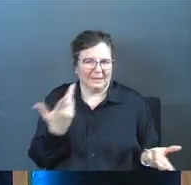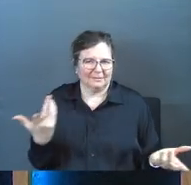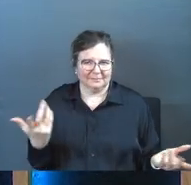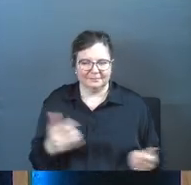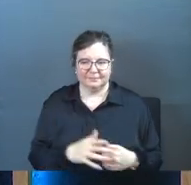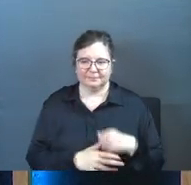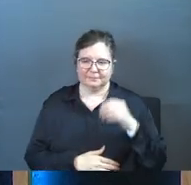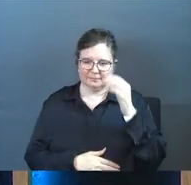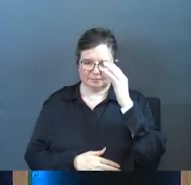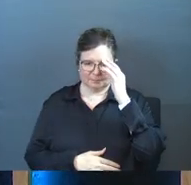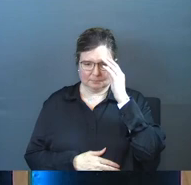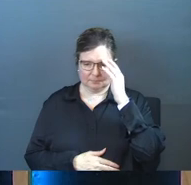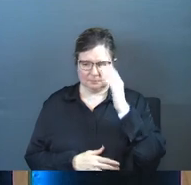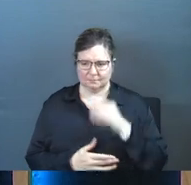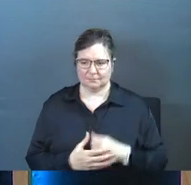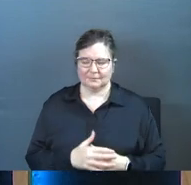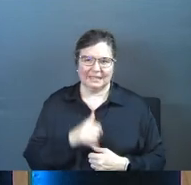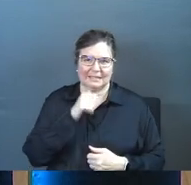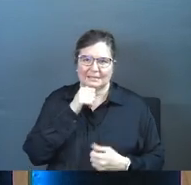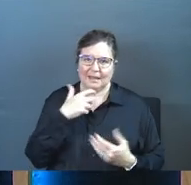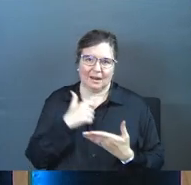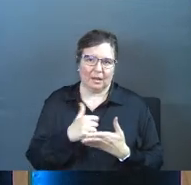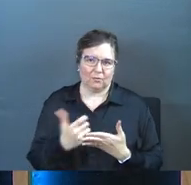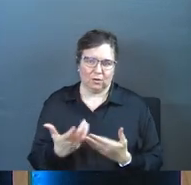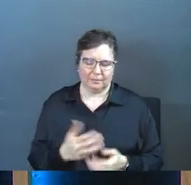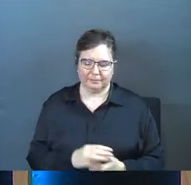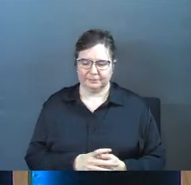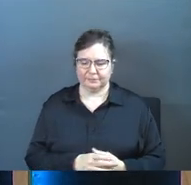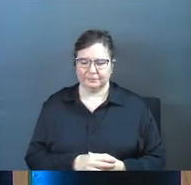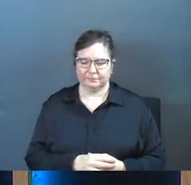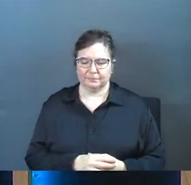saying. It's not helpful.